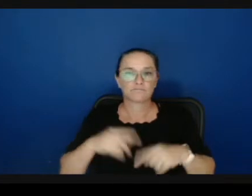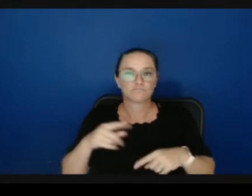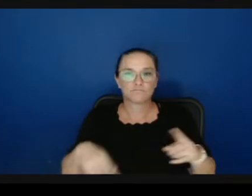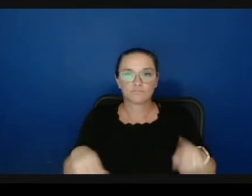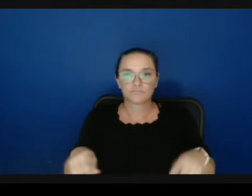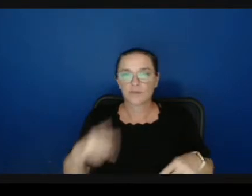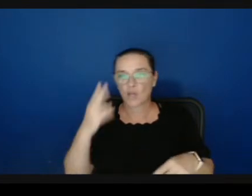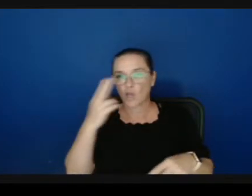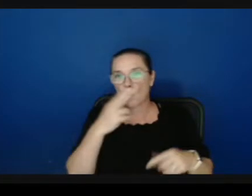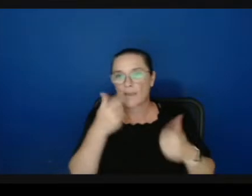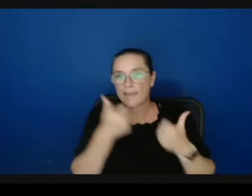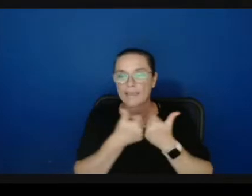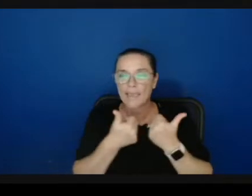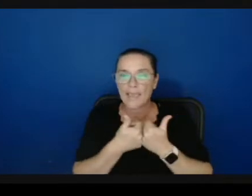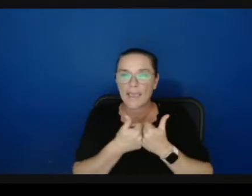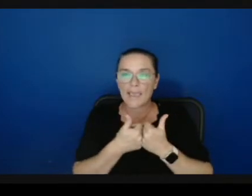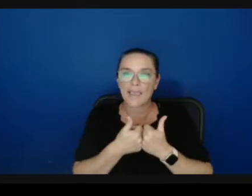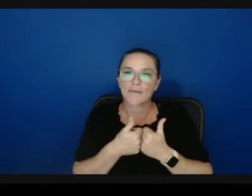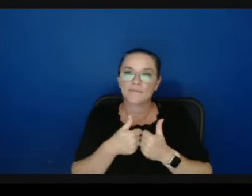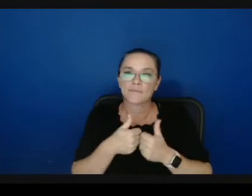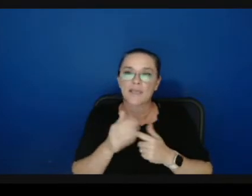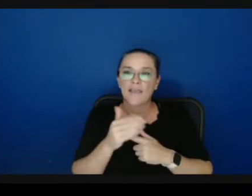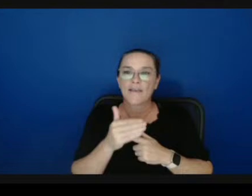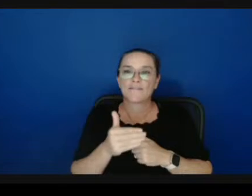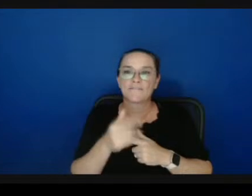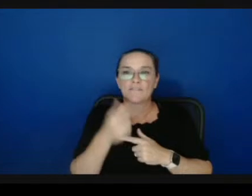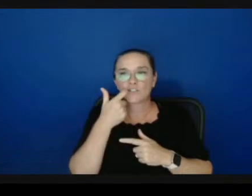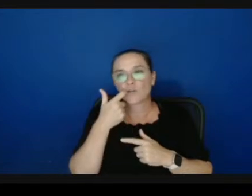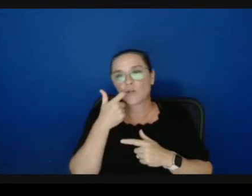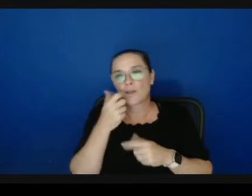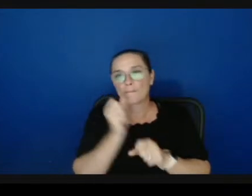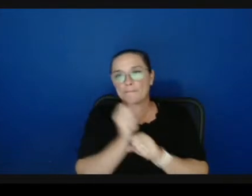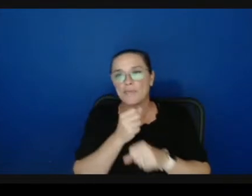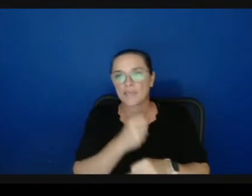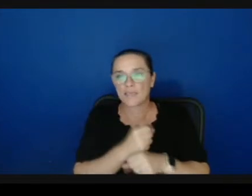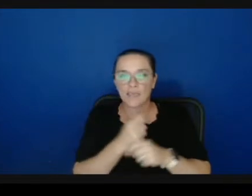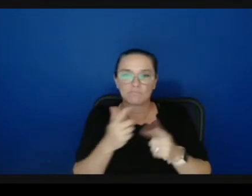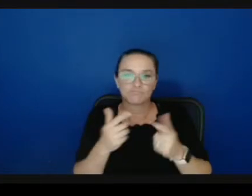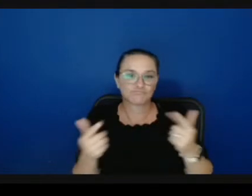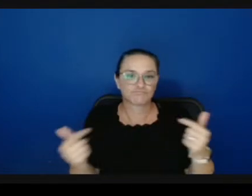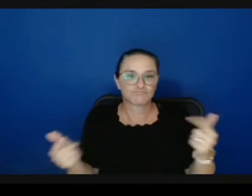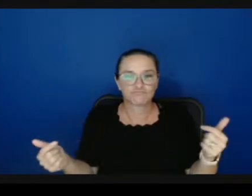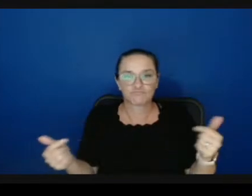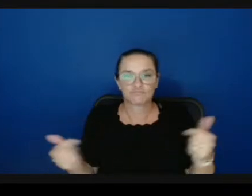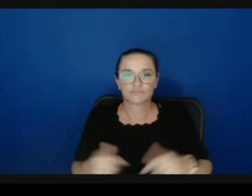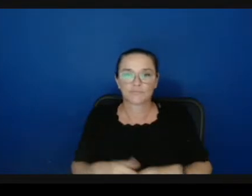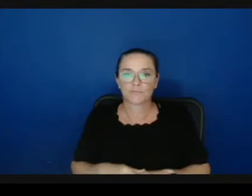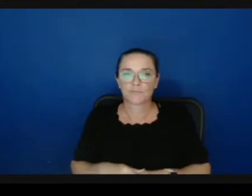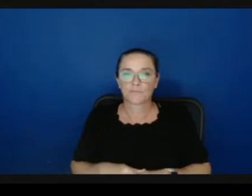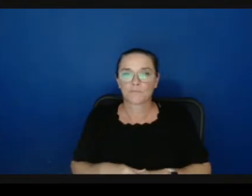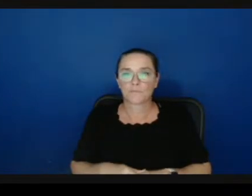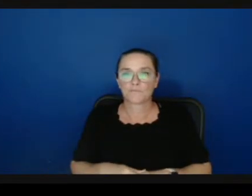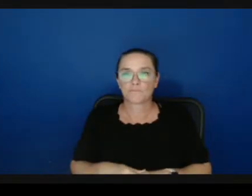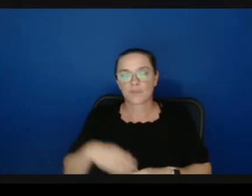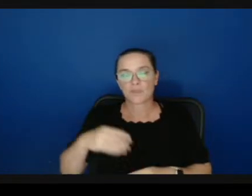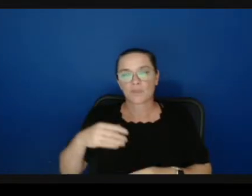Hawaiian games, fishhook making, etc., etc. So there's also Paniolo